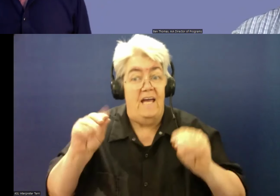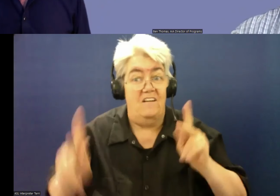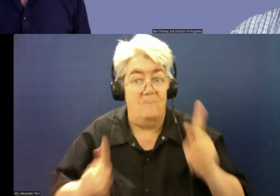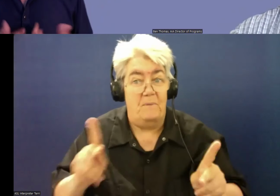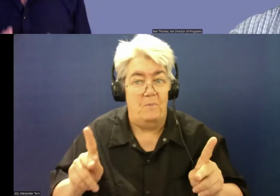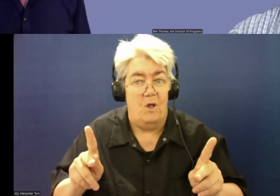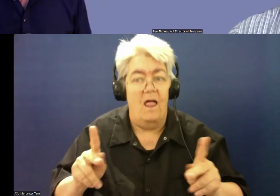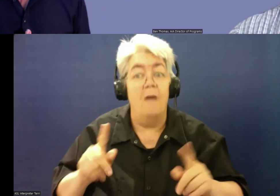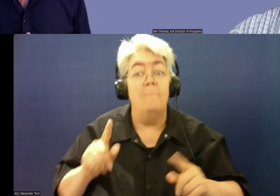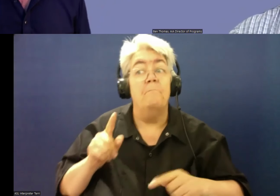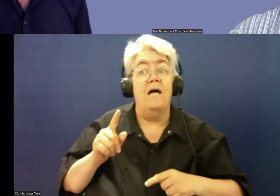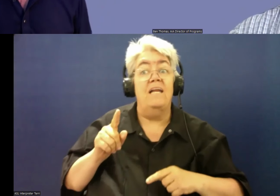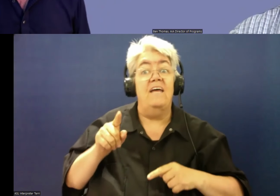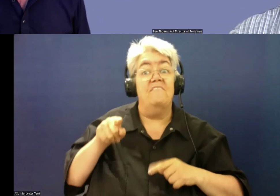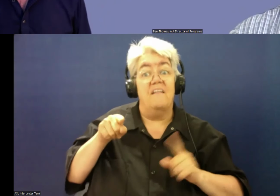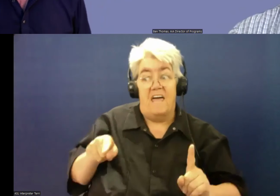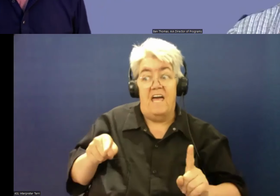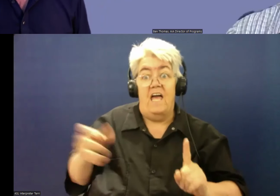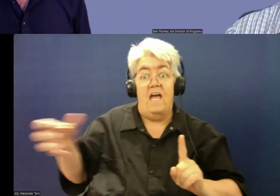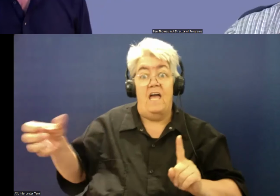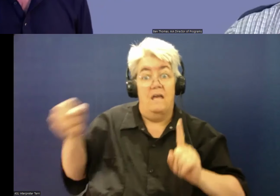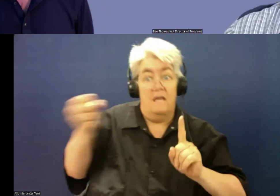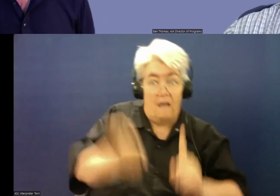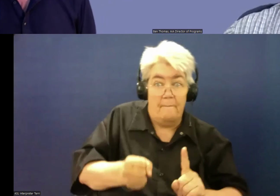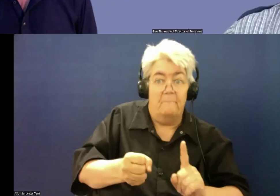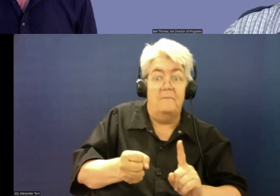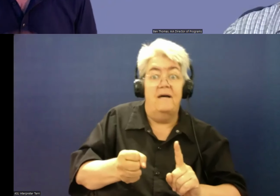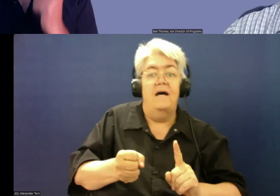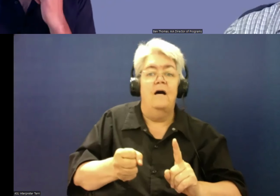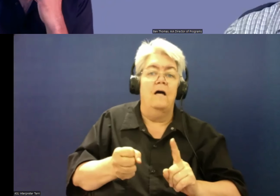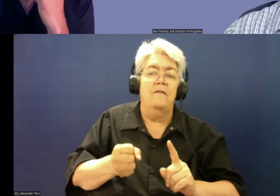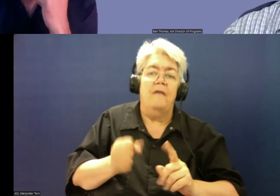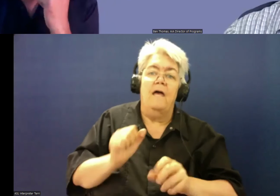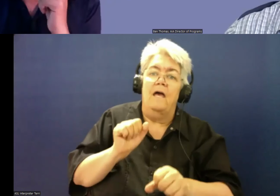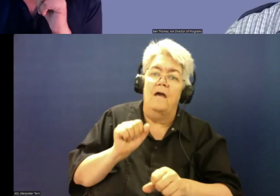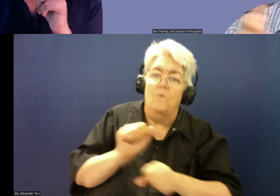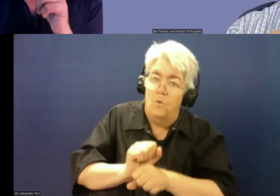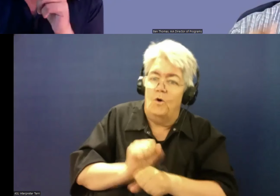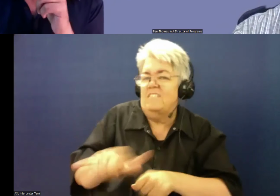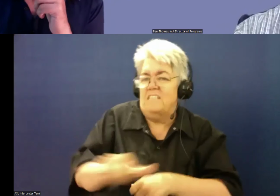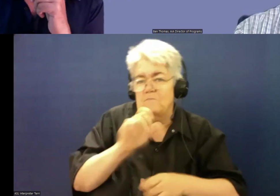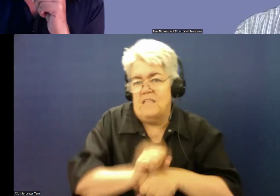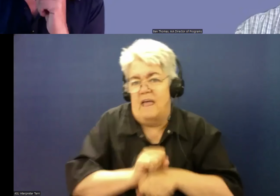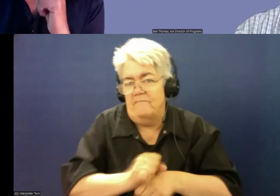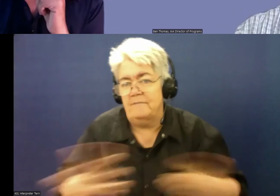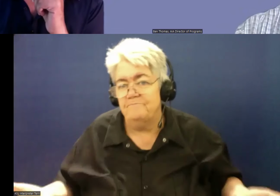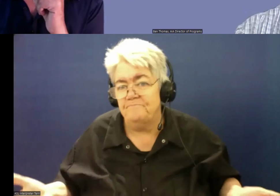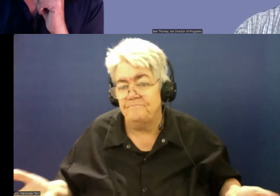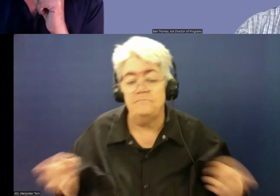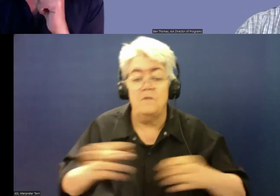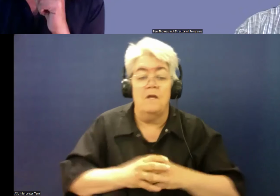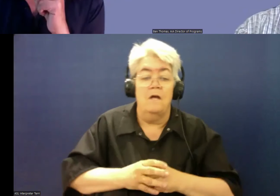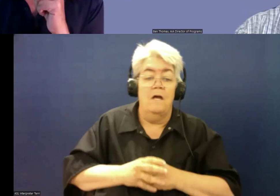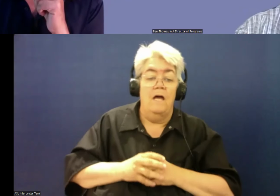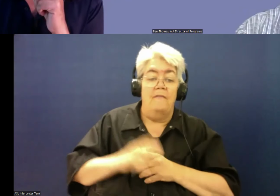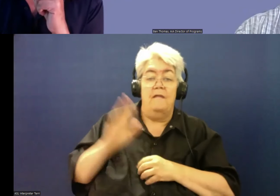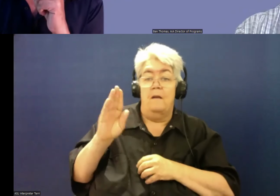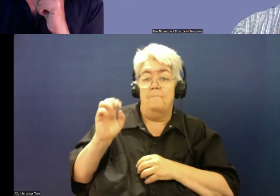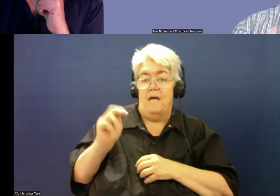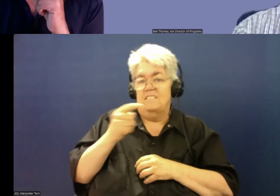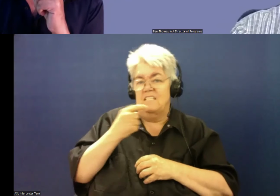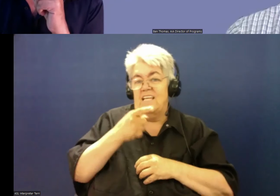people who work for you better. Right. Okay. And Chris is referring to a talk that he gave about a week or